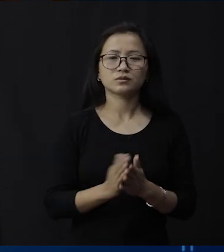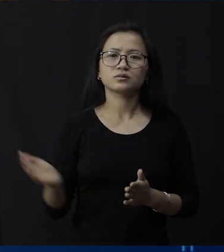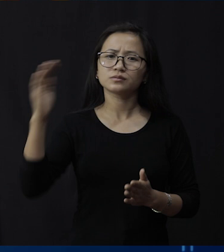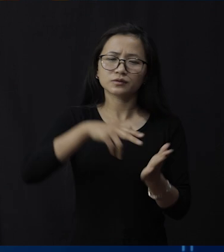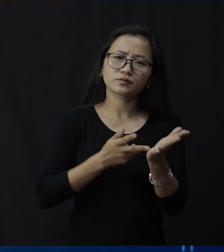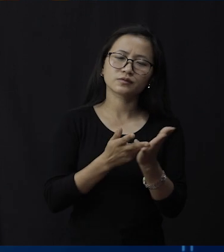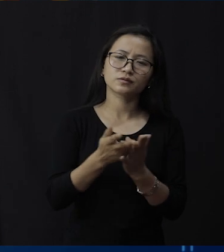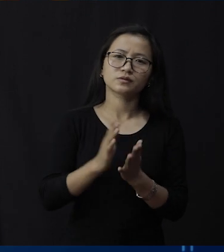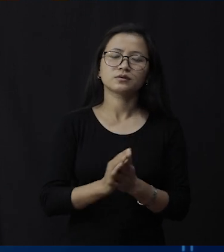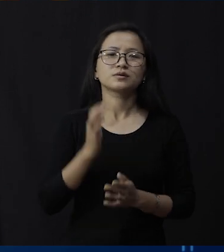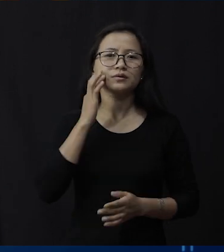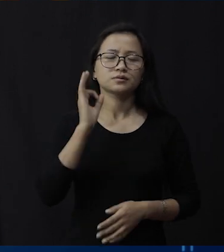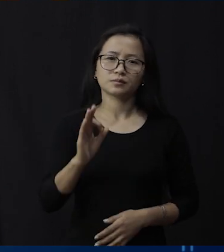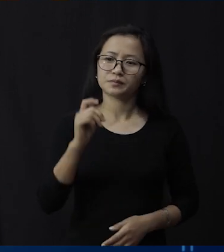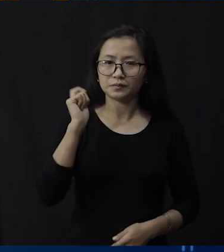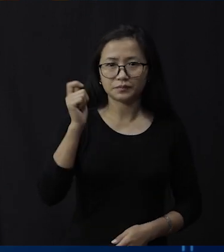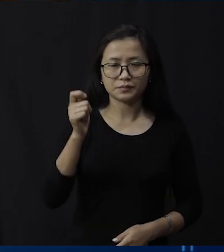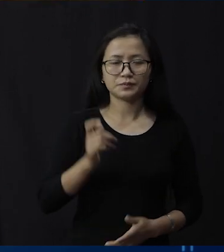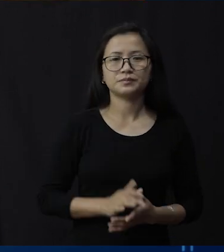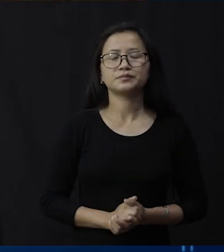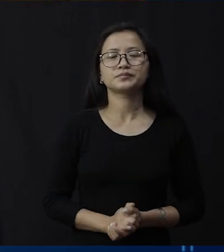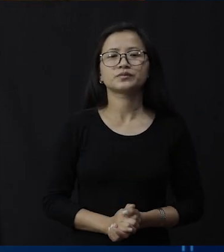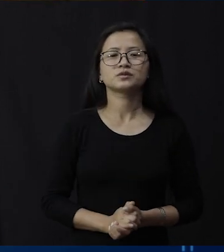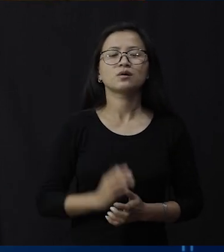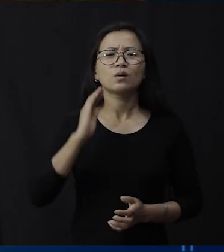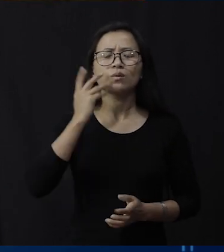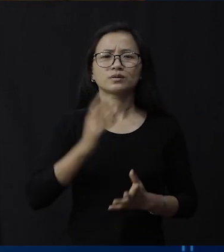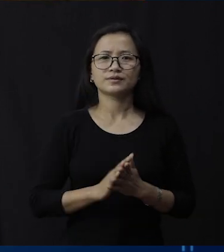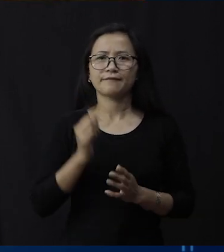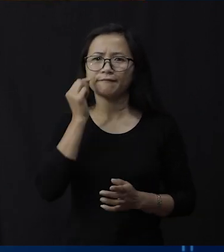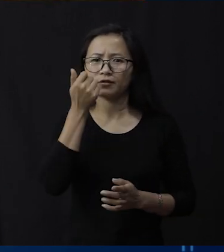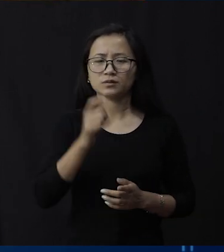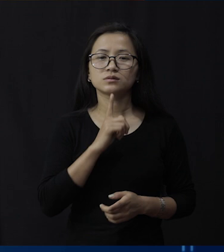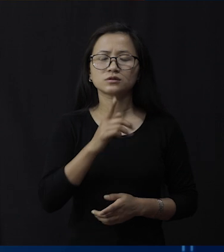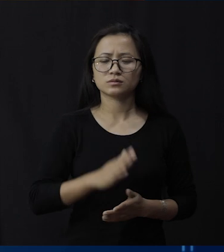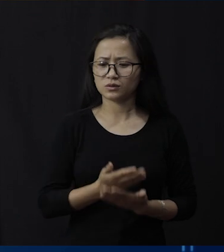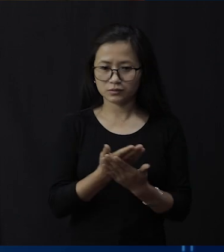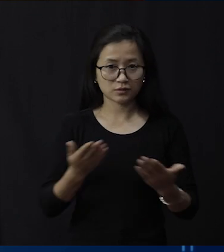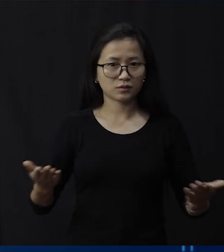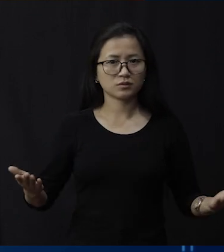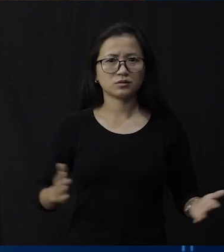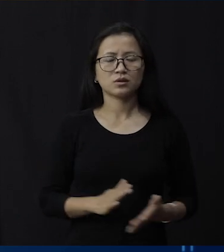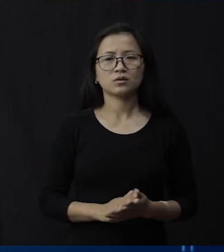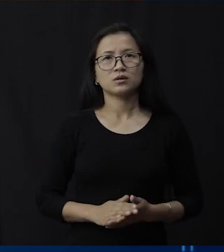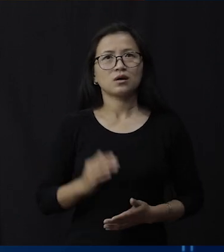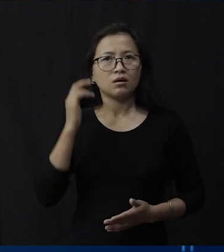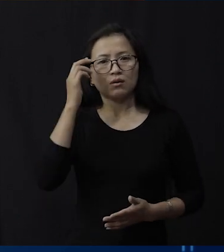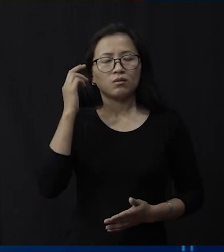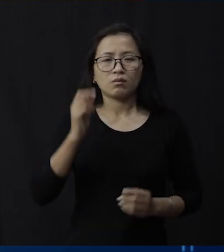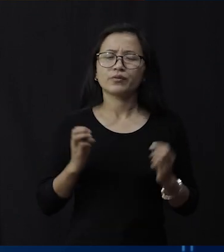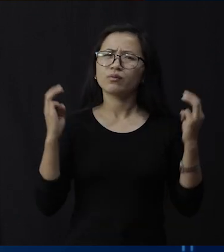their village for an important work, all right? Now, when the father told him these things, he was very curious. He